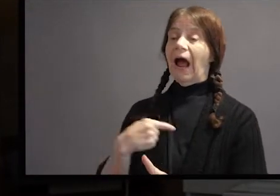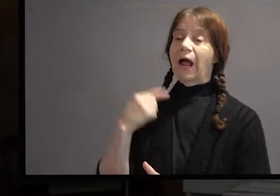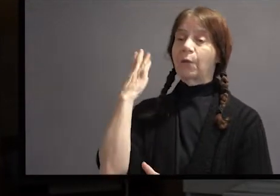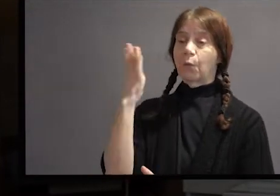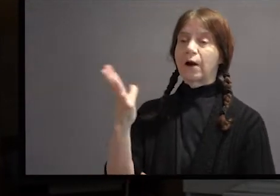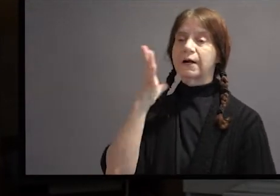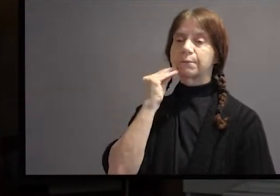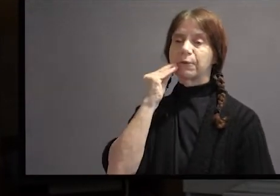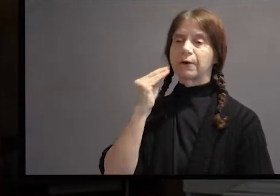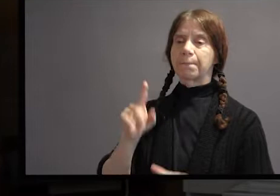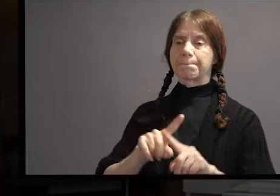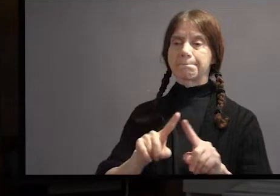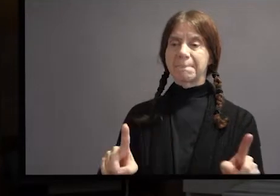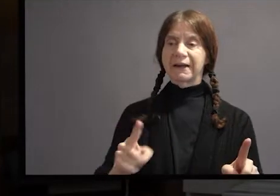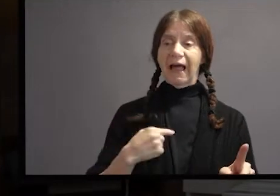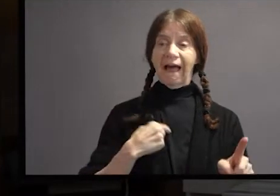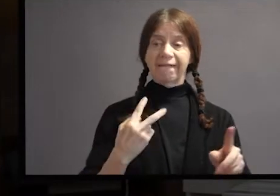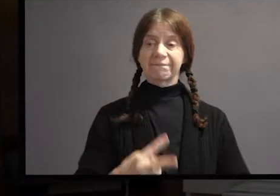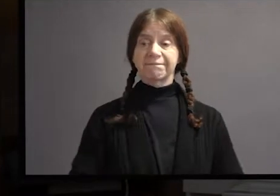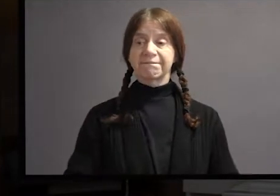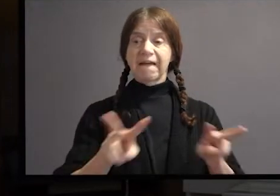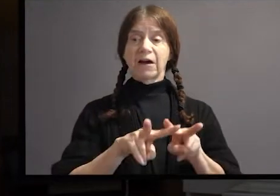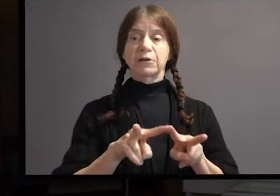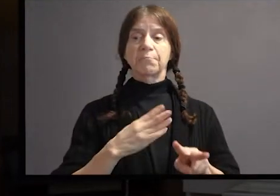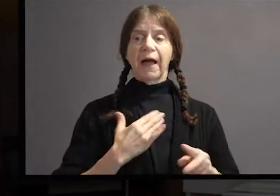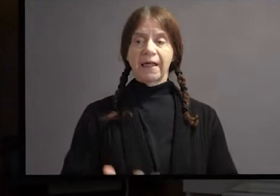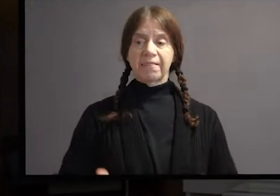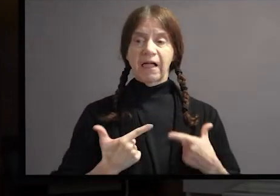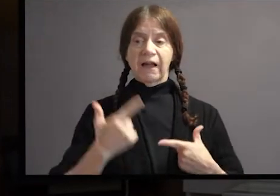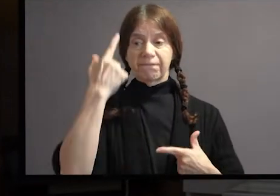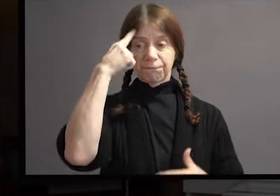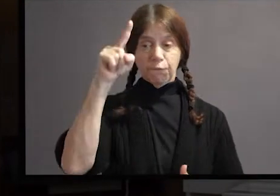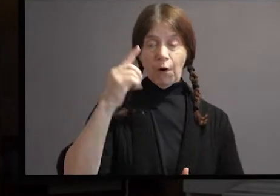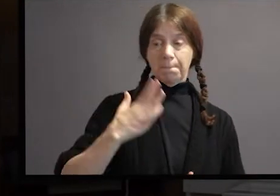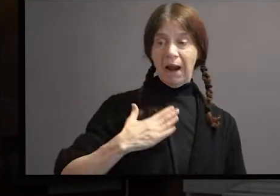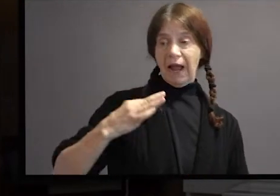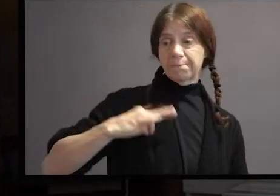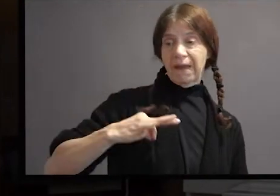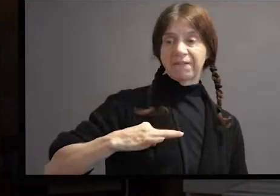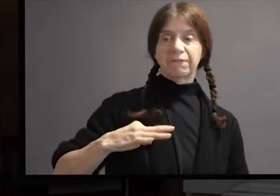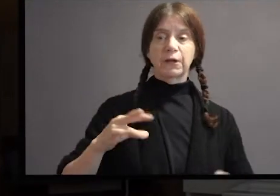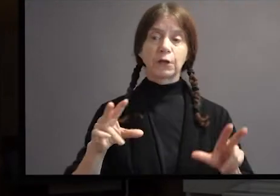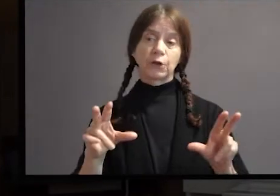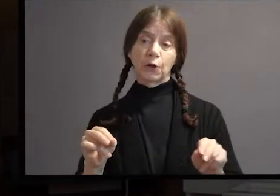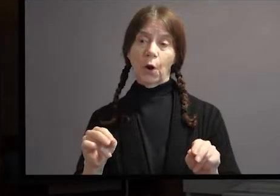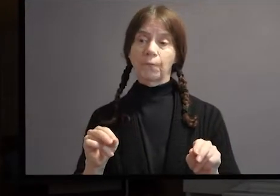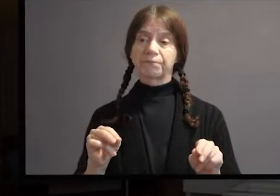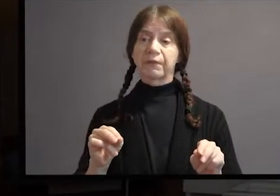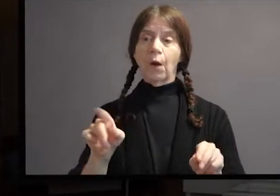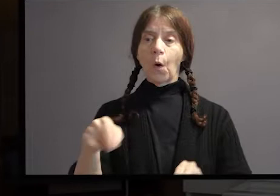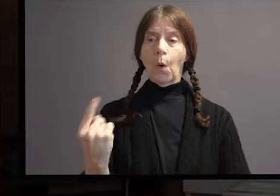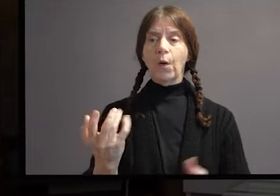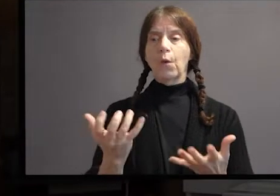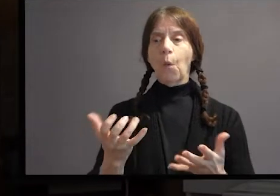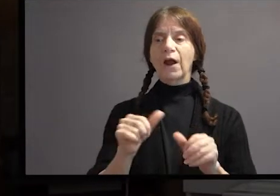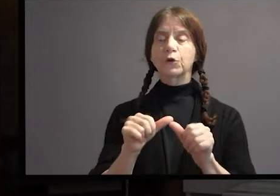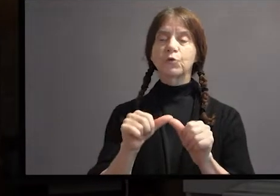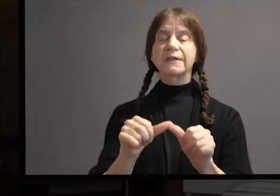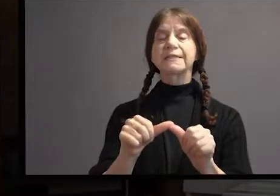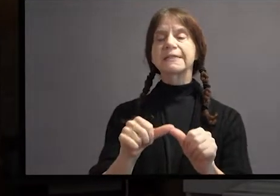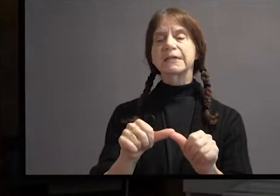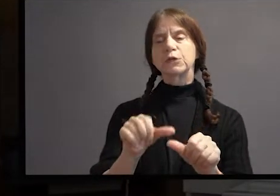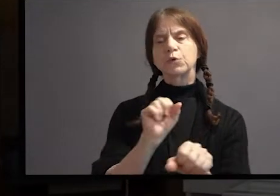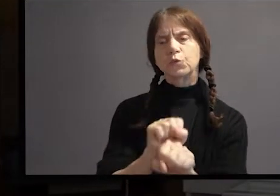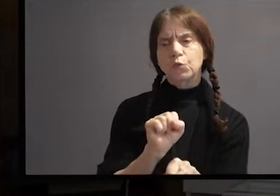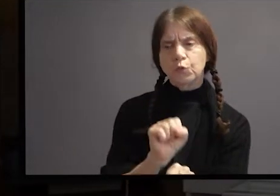But I do not account my life of any value, nor as precious to myself, if only I